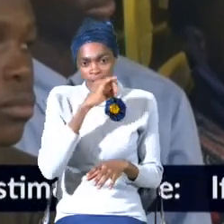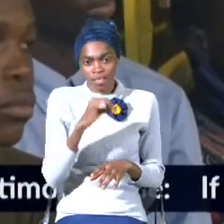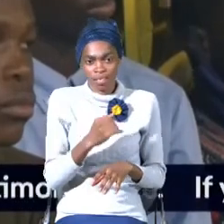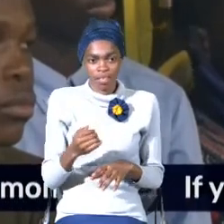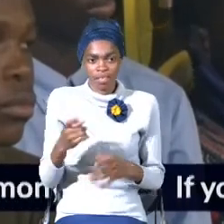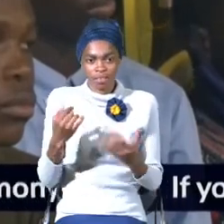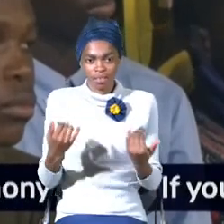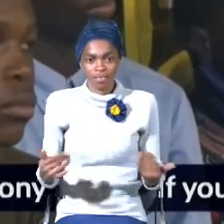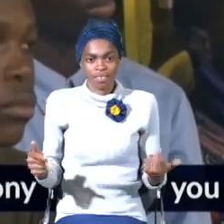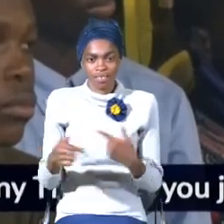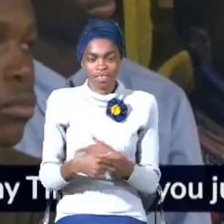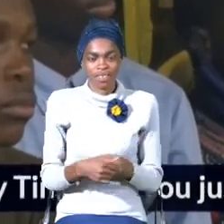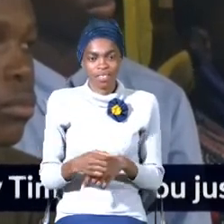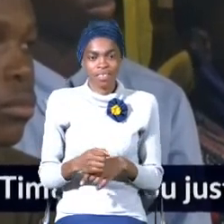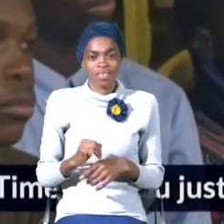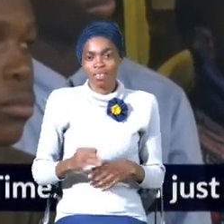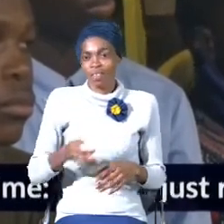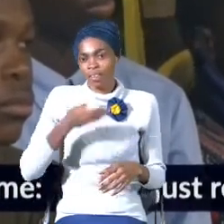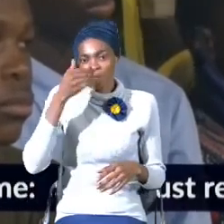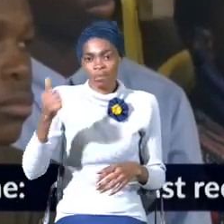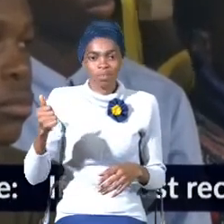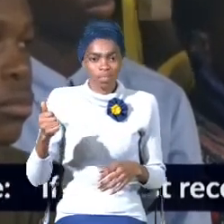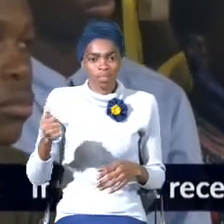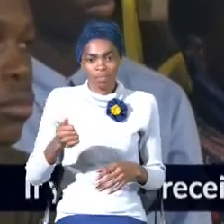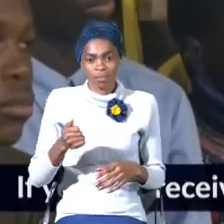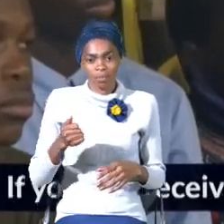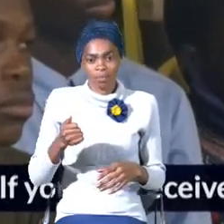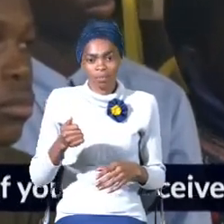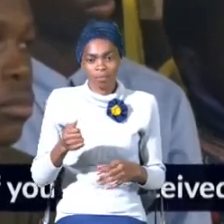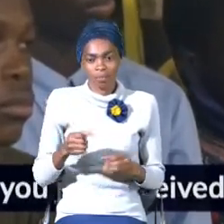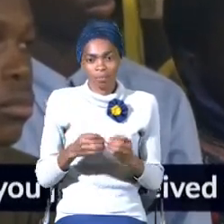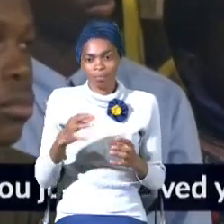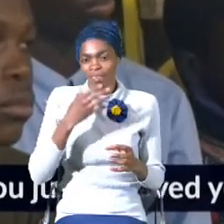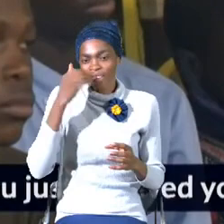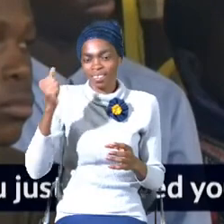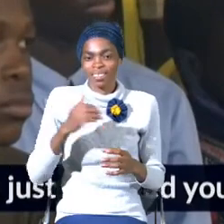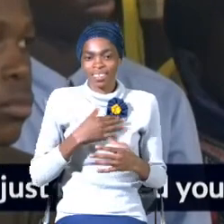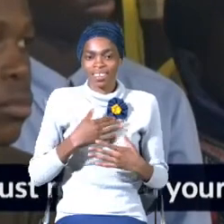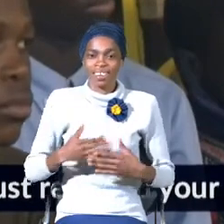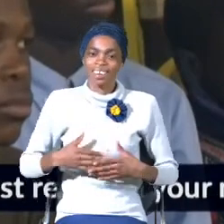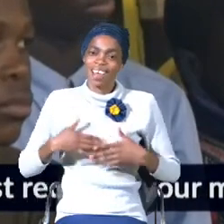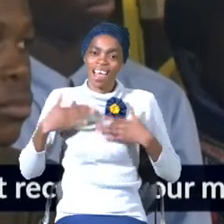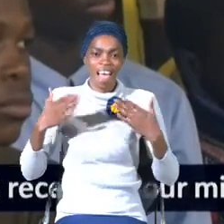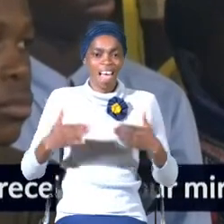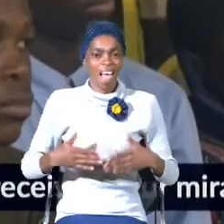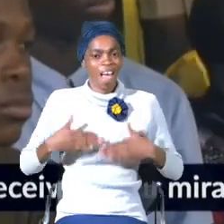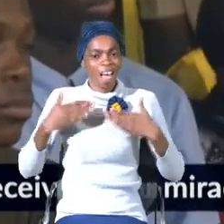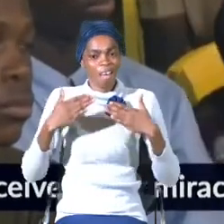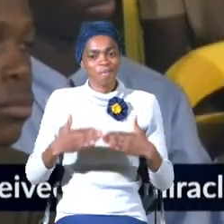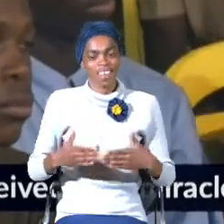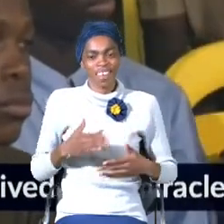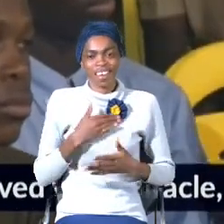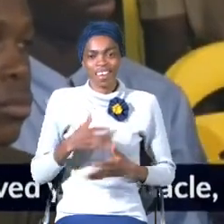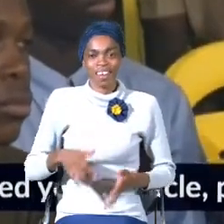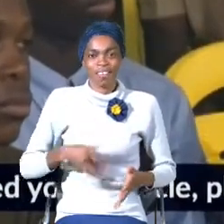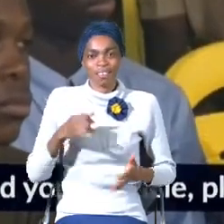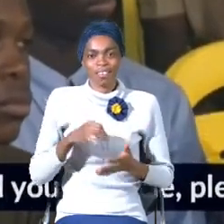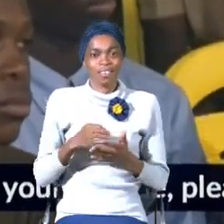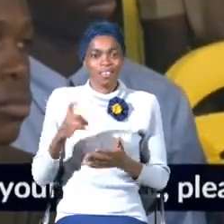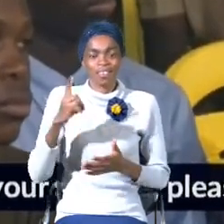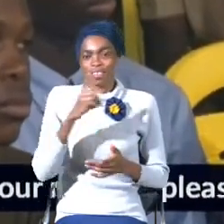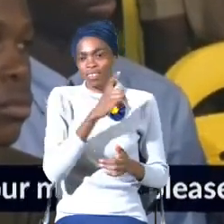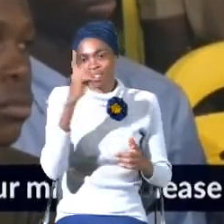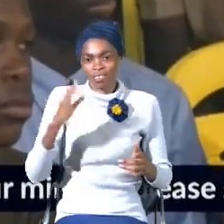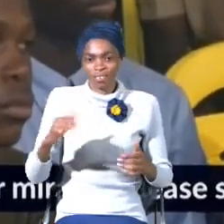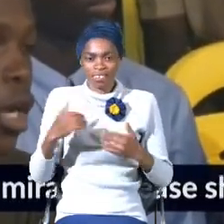Today, I am much better and happier, and I can feel that God has impacted my life.